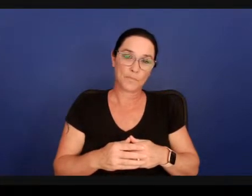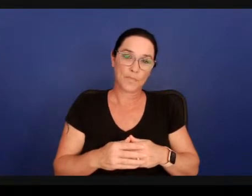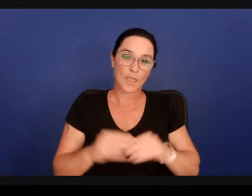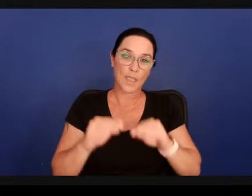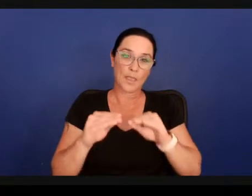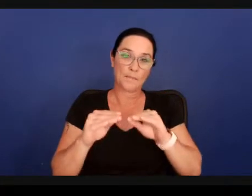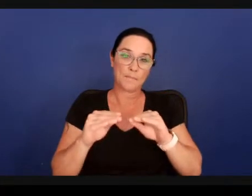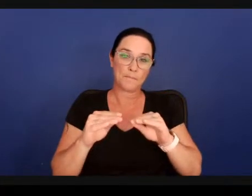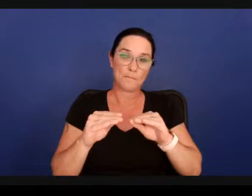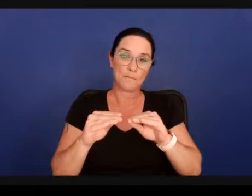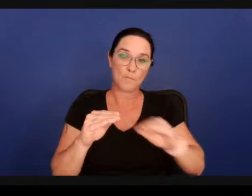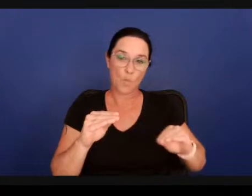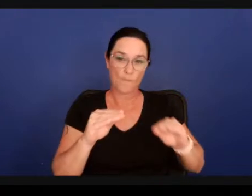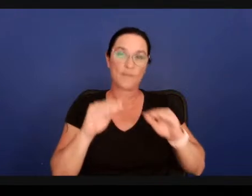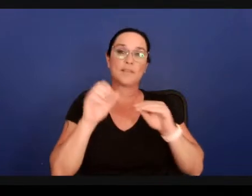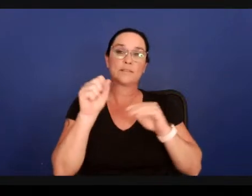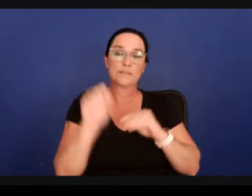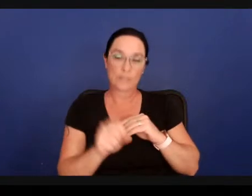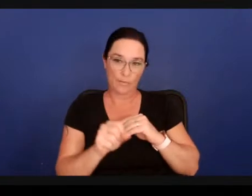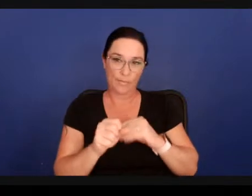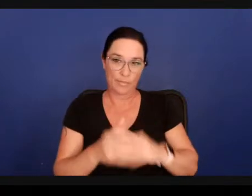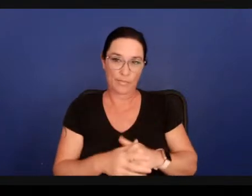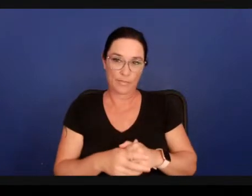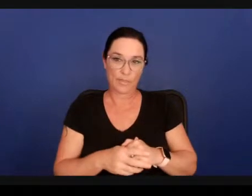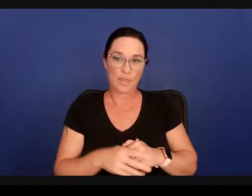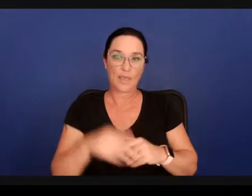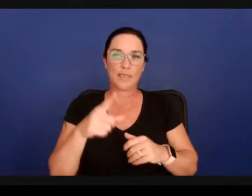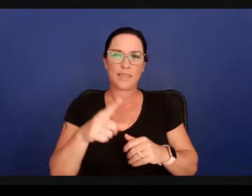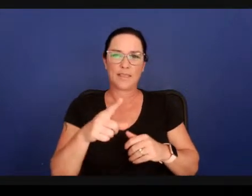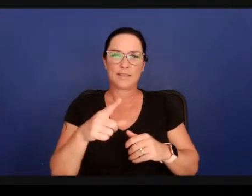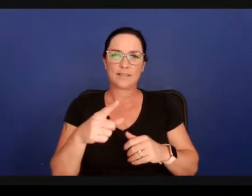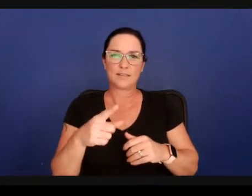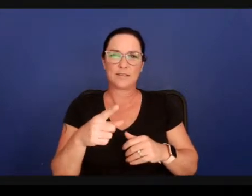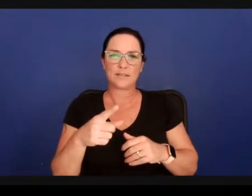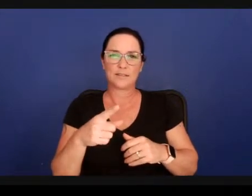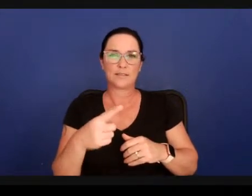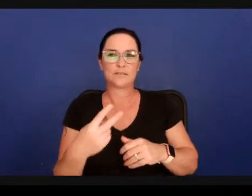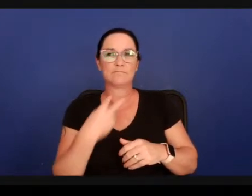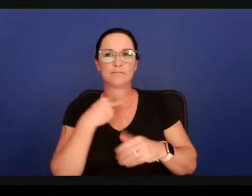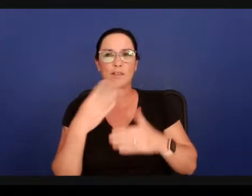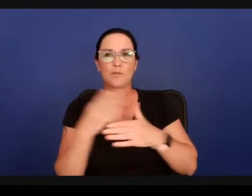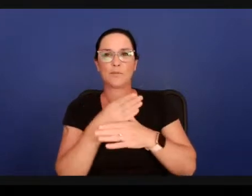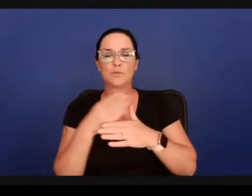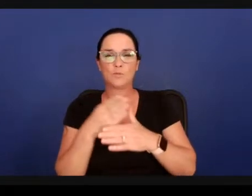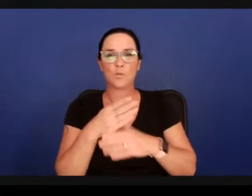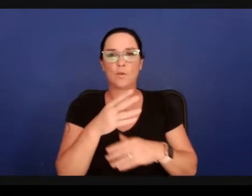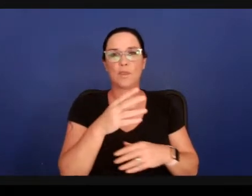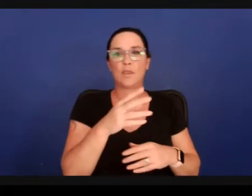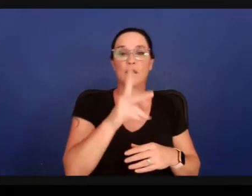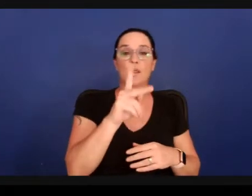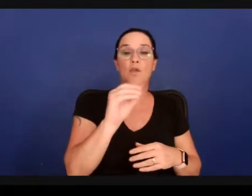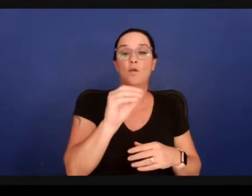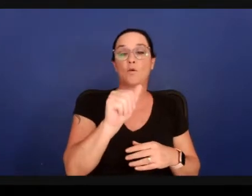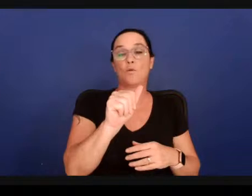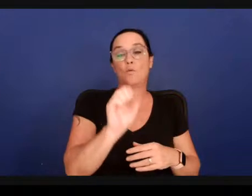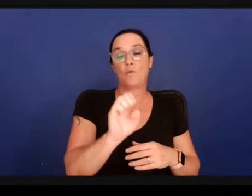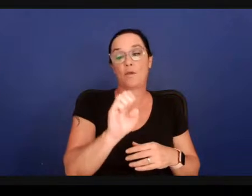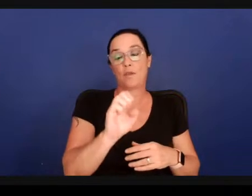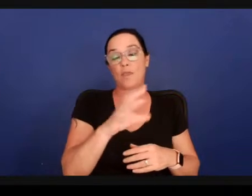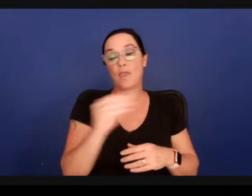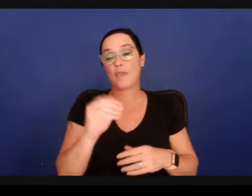the south. And this is an interesting one where it's caught between a Kauai and a southwest rift, where now it's getting pushed to the west,